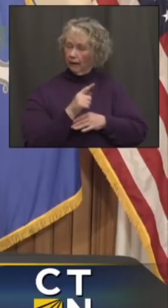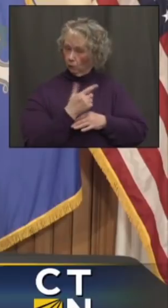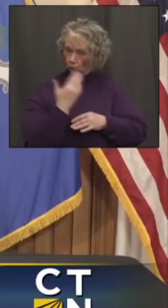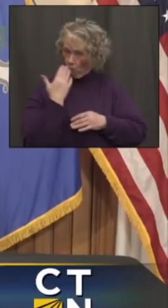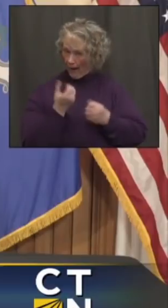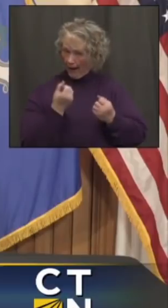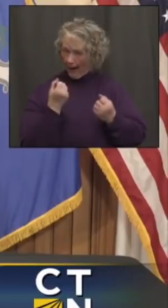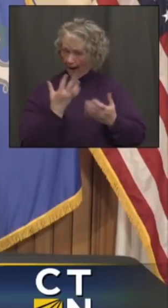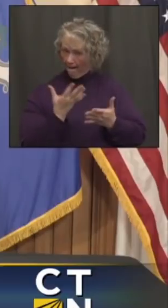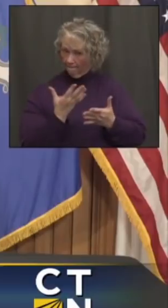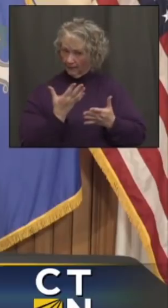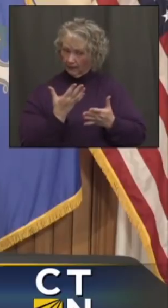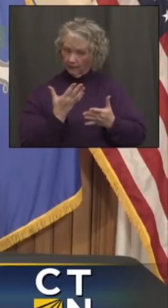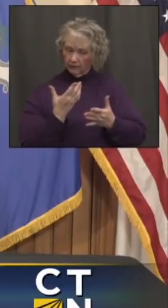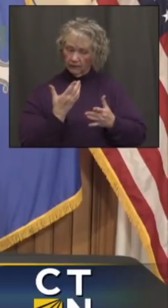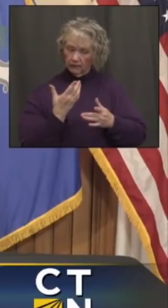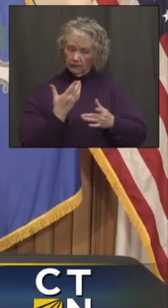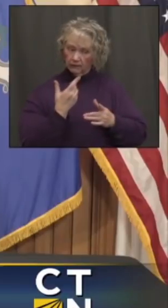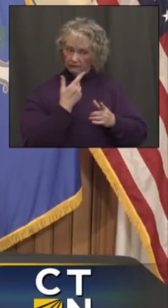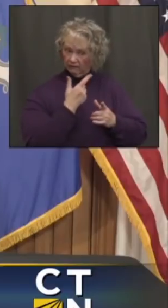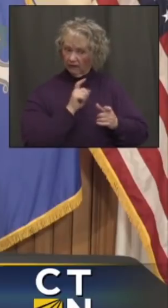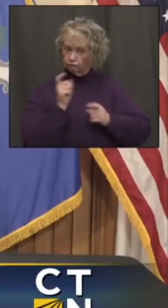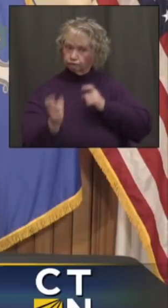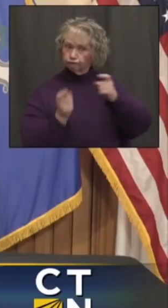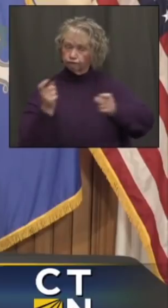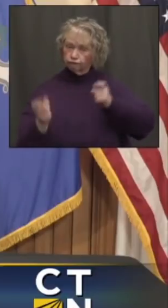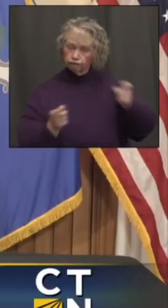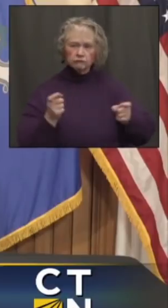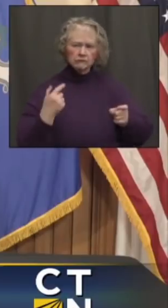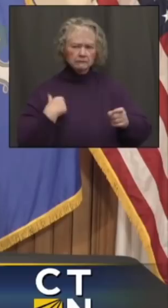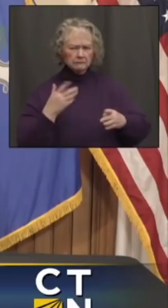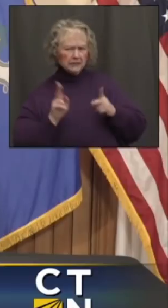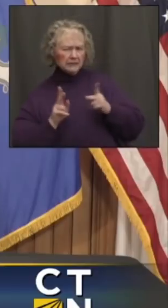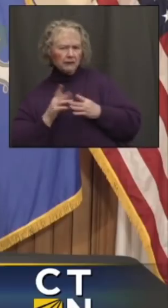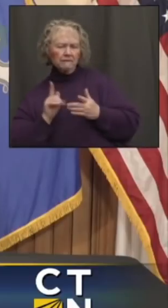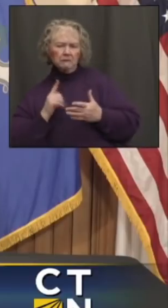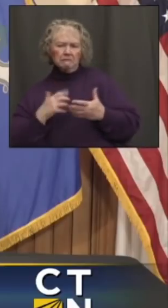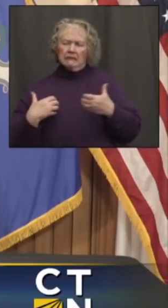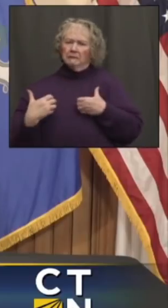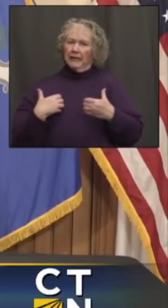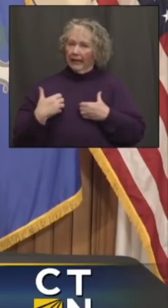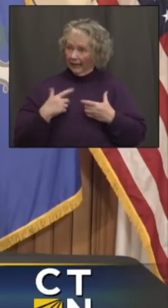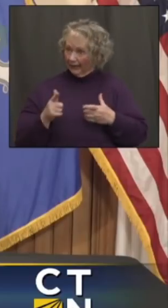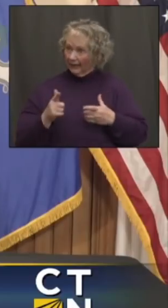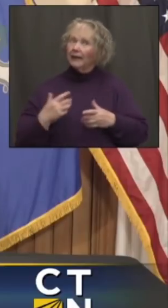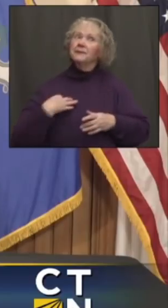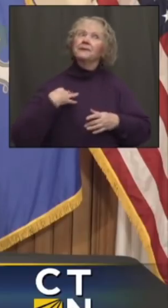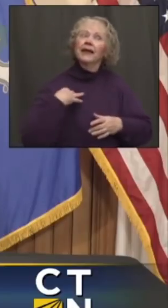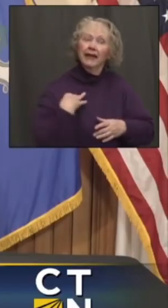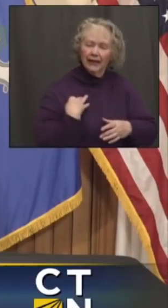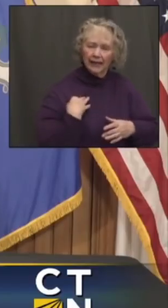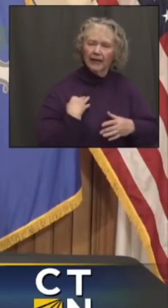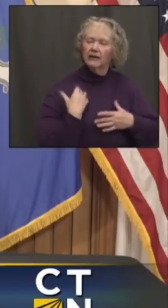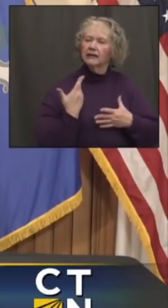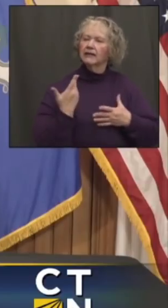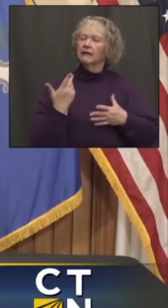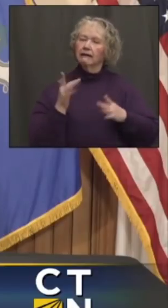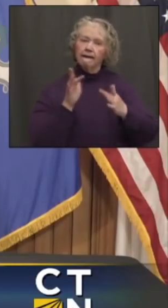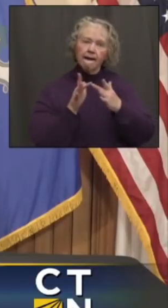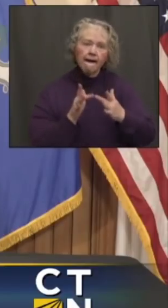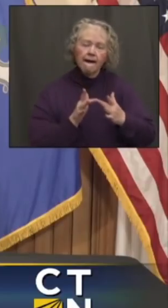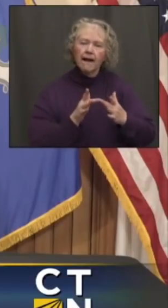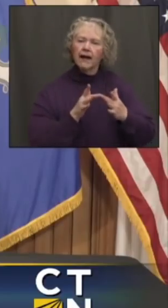CT News Junkie. Thanks, Max. I have a question on grants, small business grants.